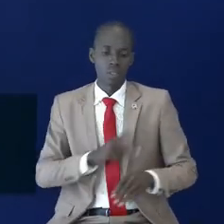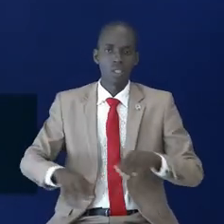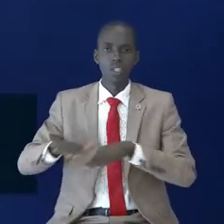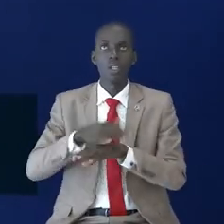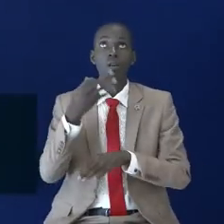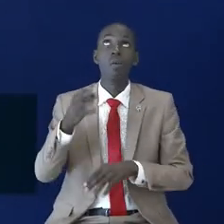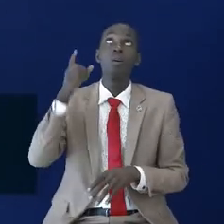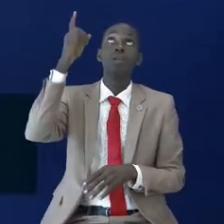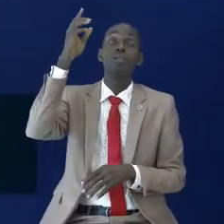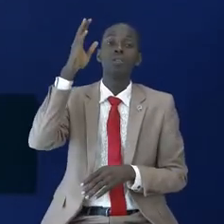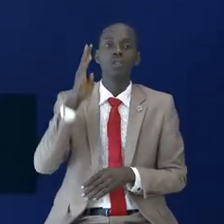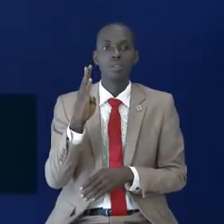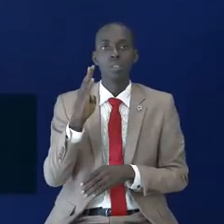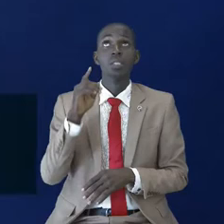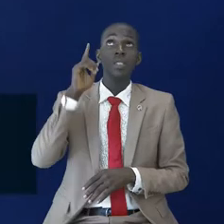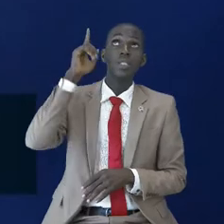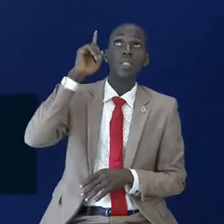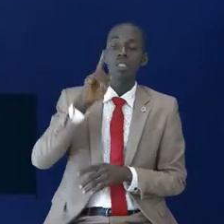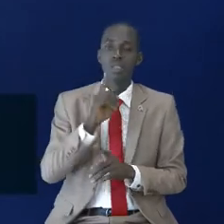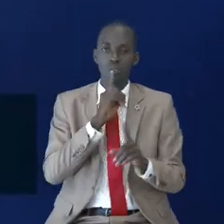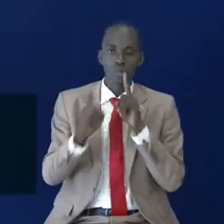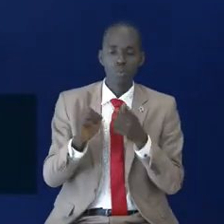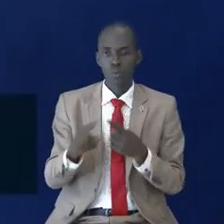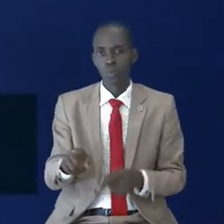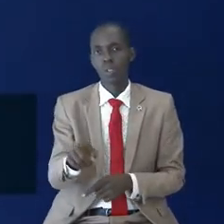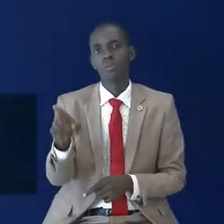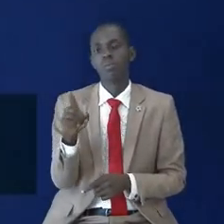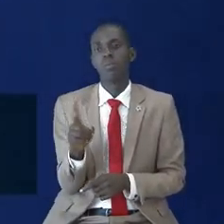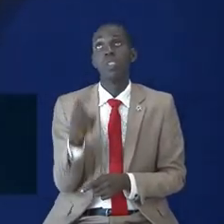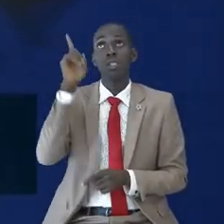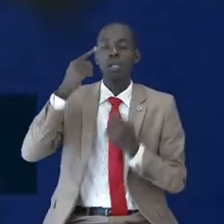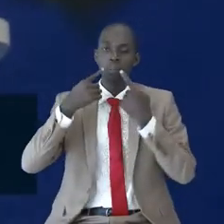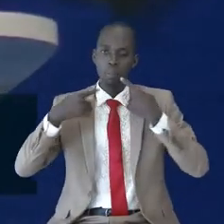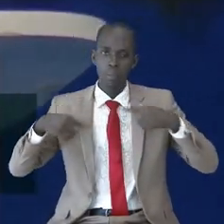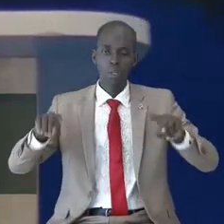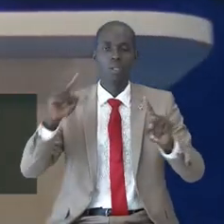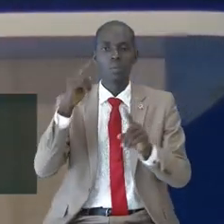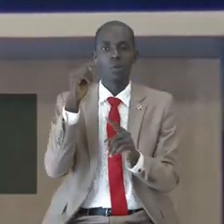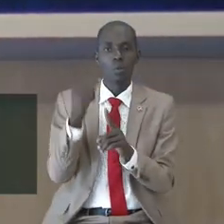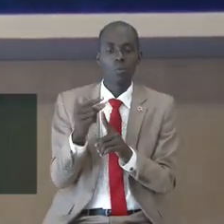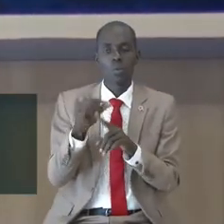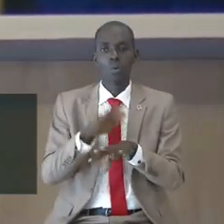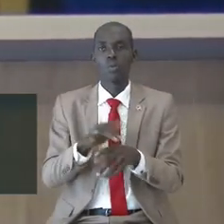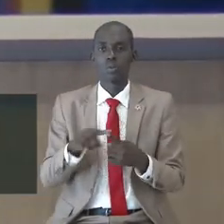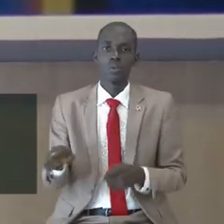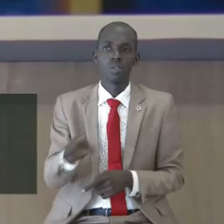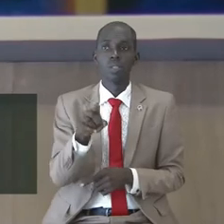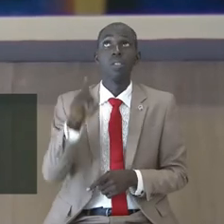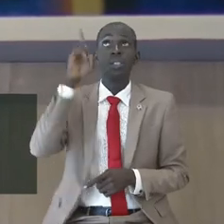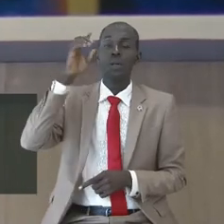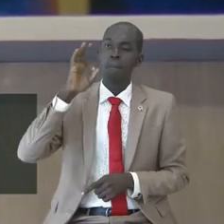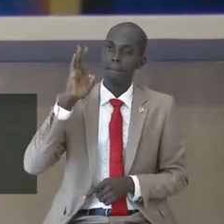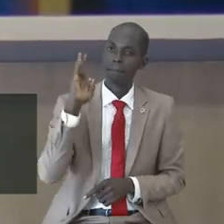of God. He spake unto them. He proclaimed the word unto them. He preached